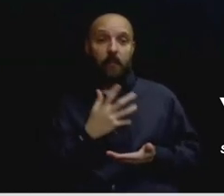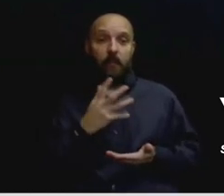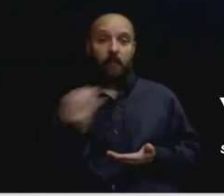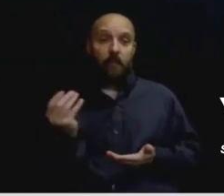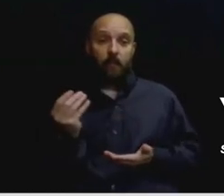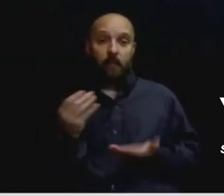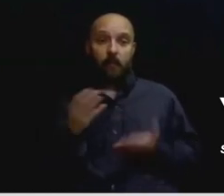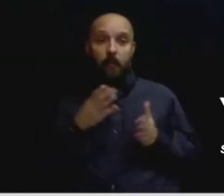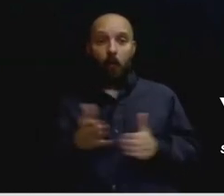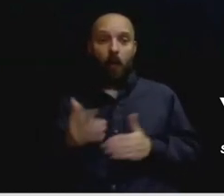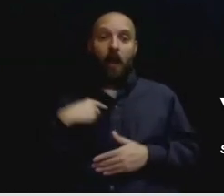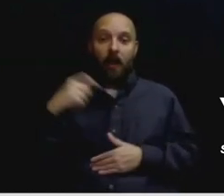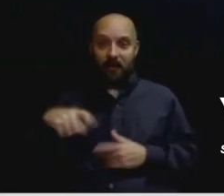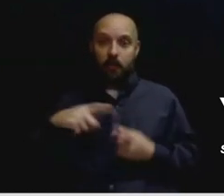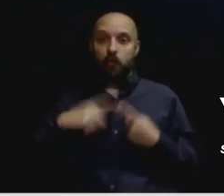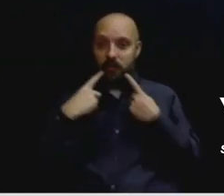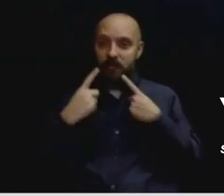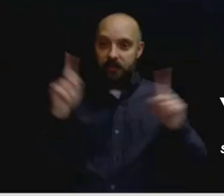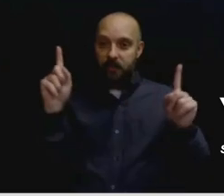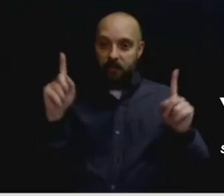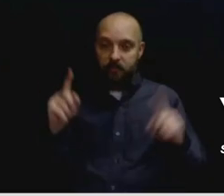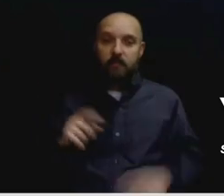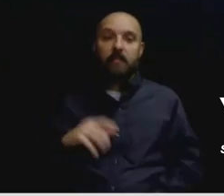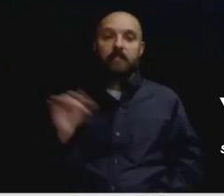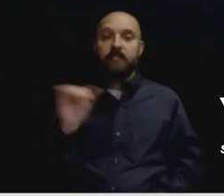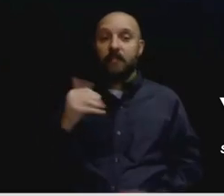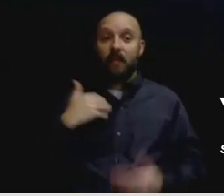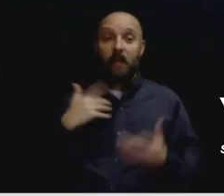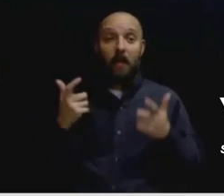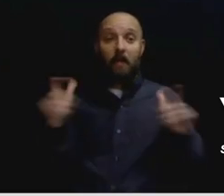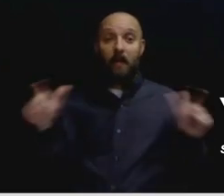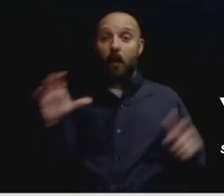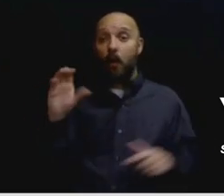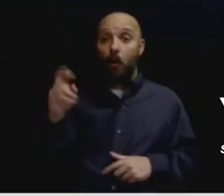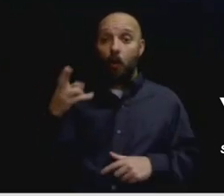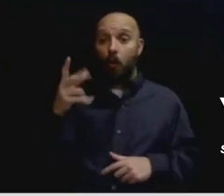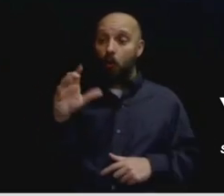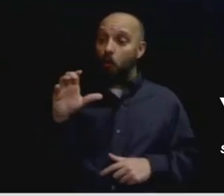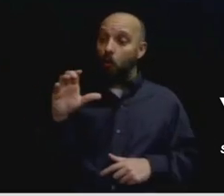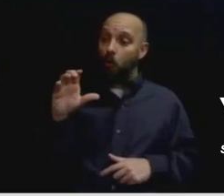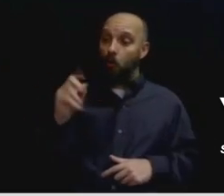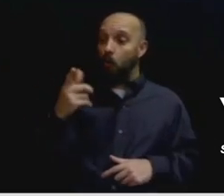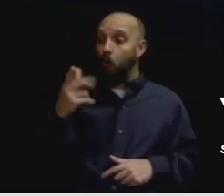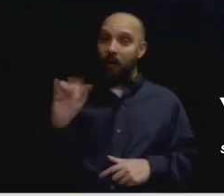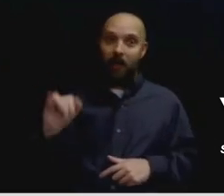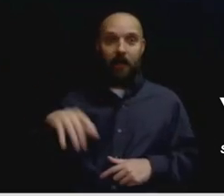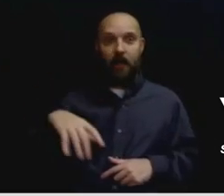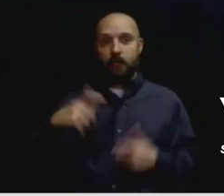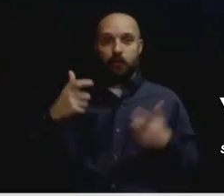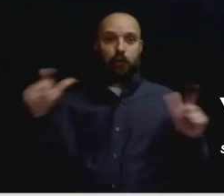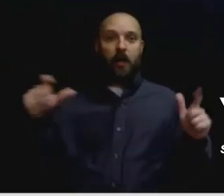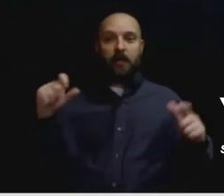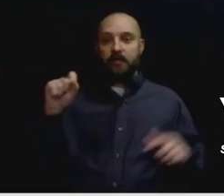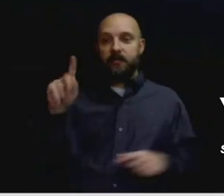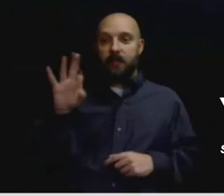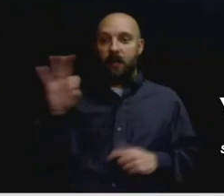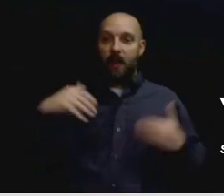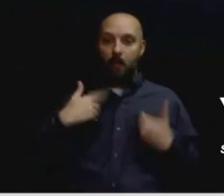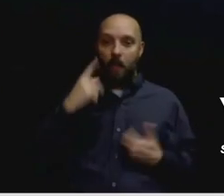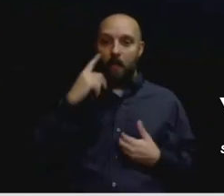that I need to succeed, such as having a big corgi giant stuffed animal, because it's that